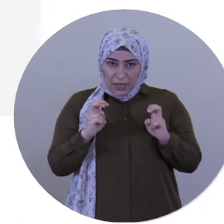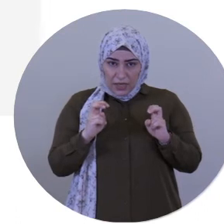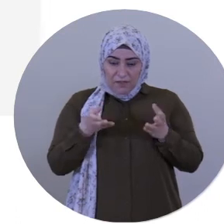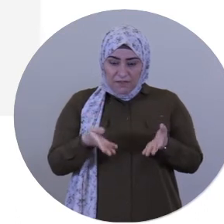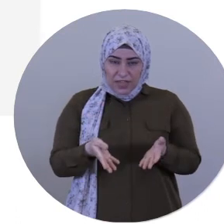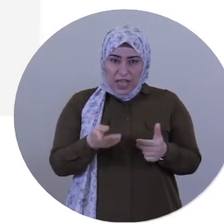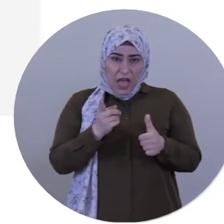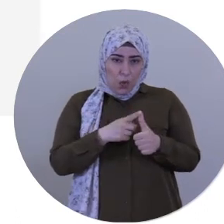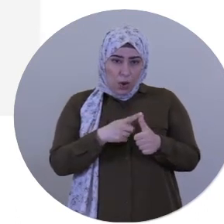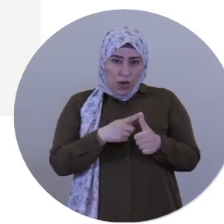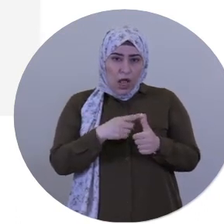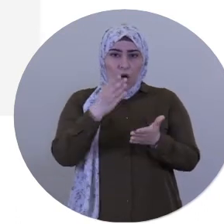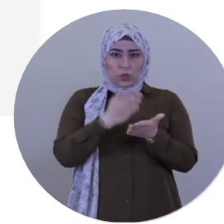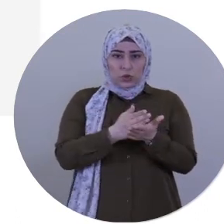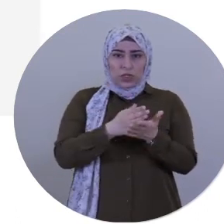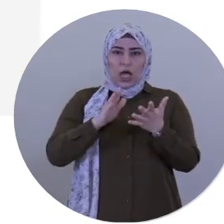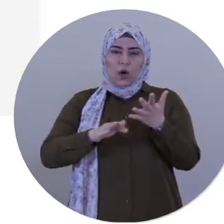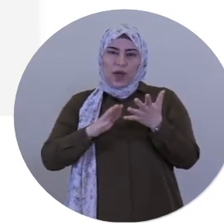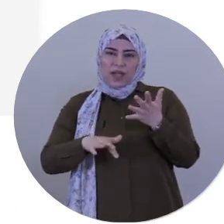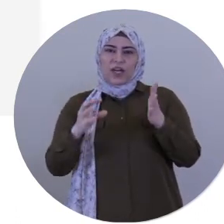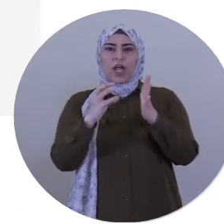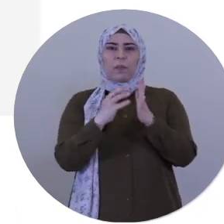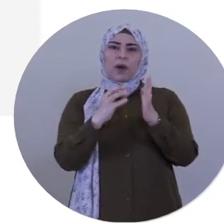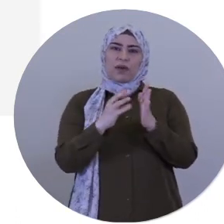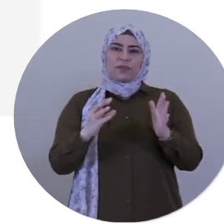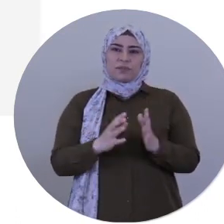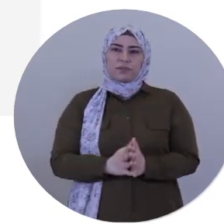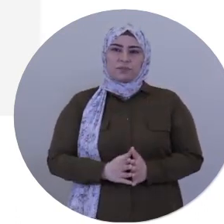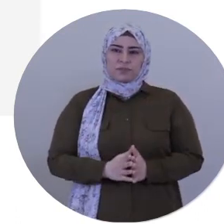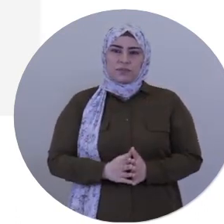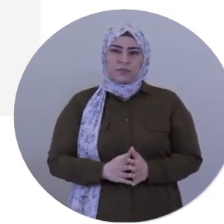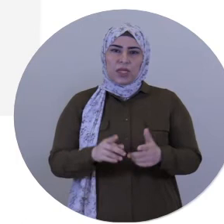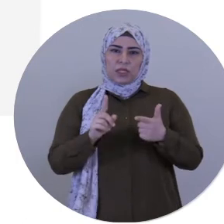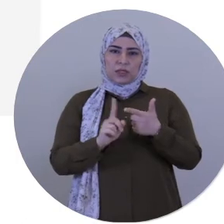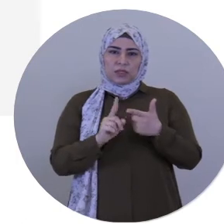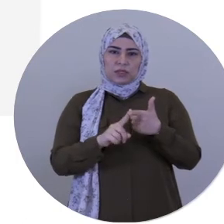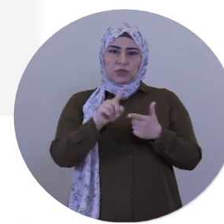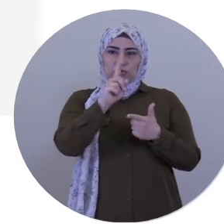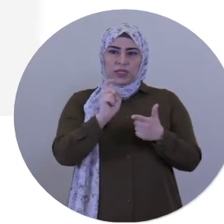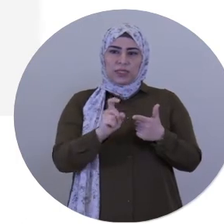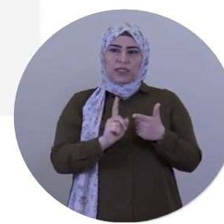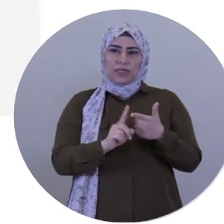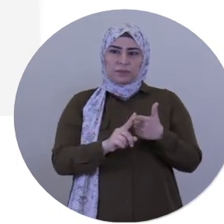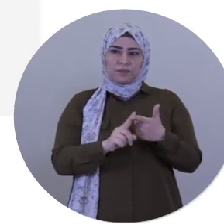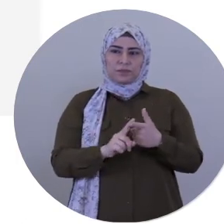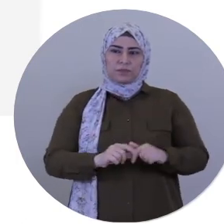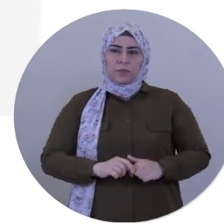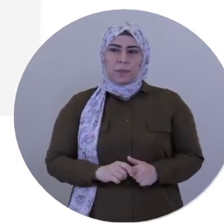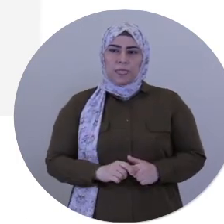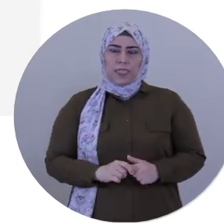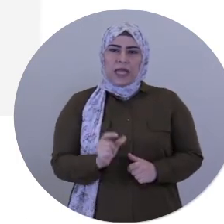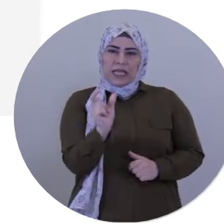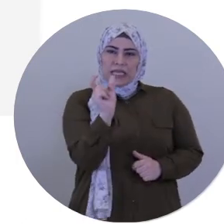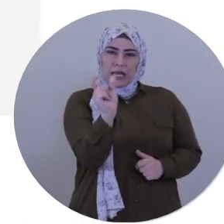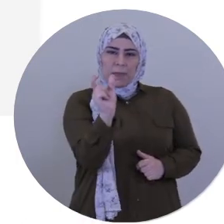paragraph. Question number 2 asks us about the word abundant. What does it mean? When we want to look for